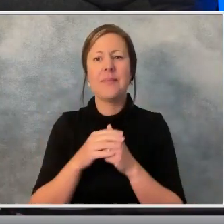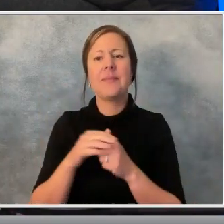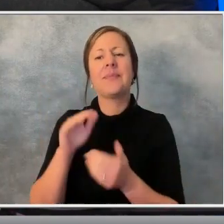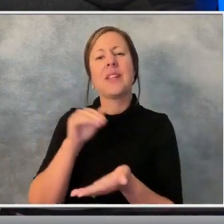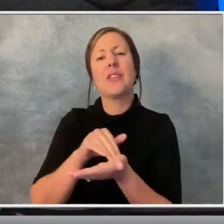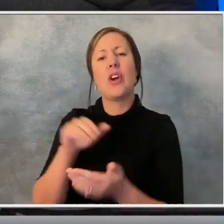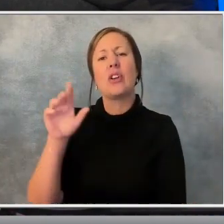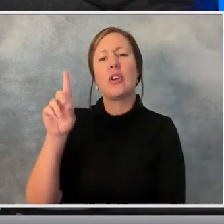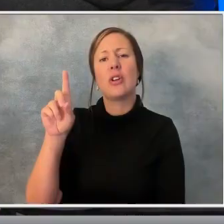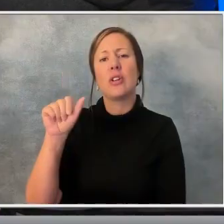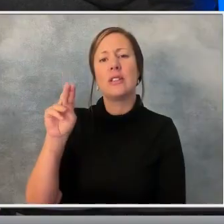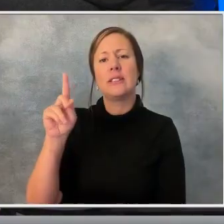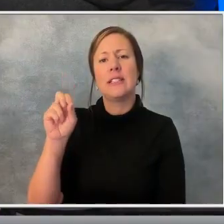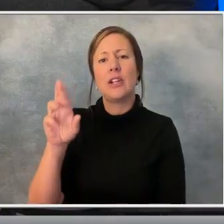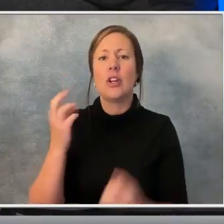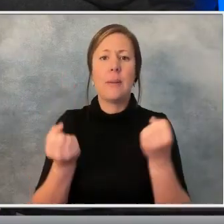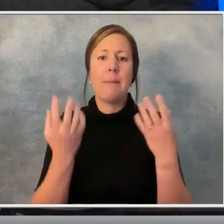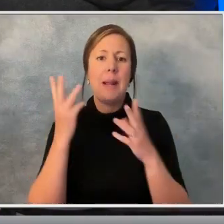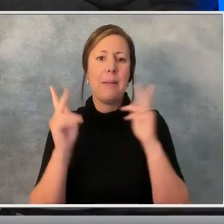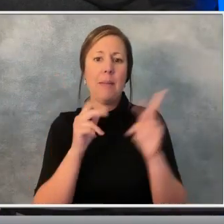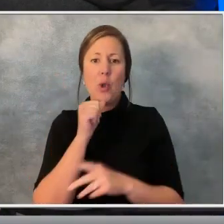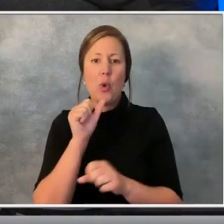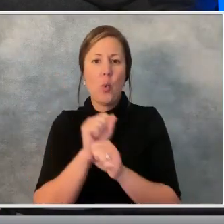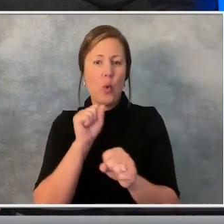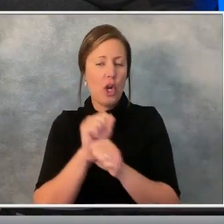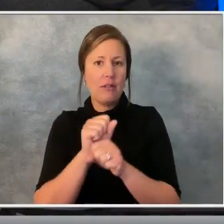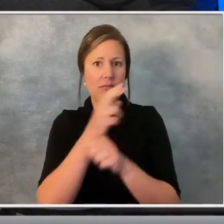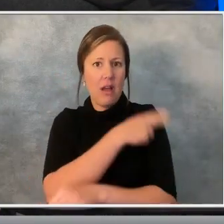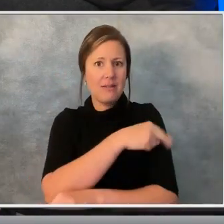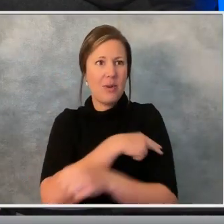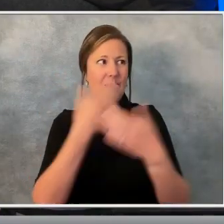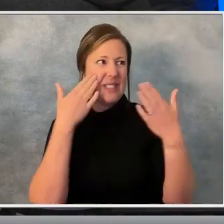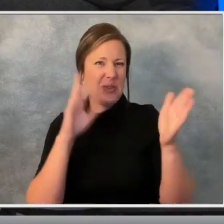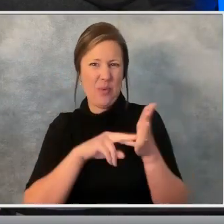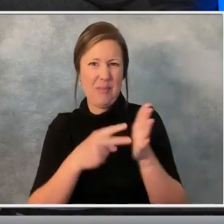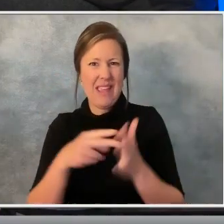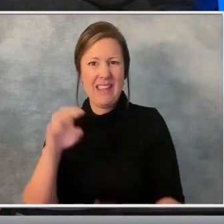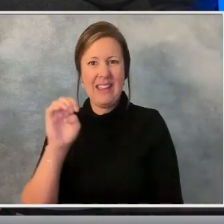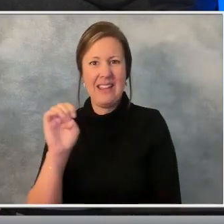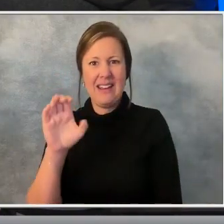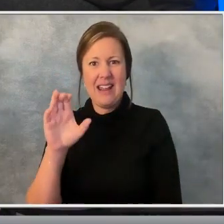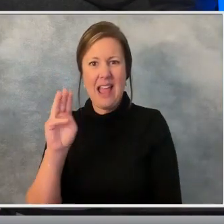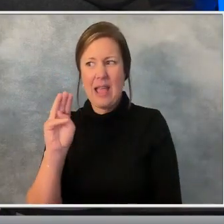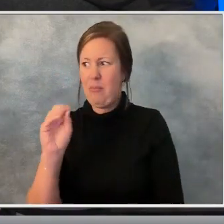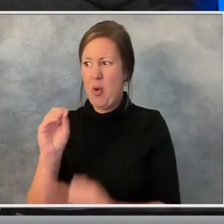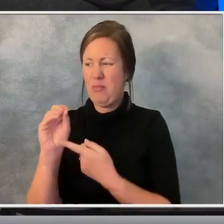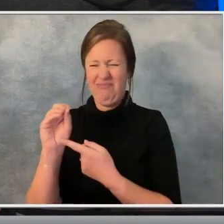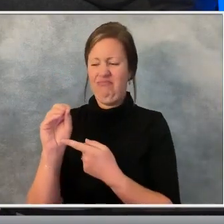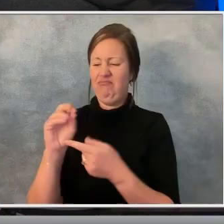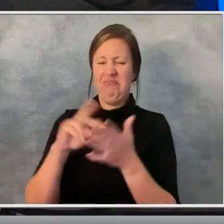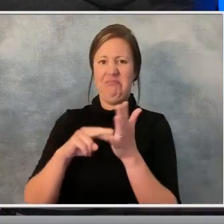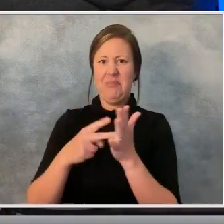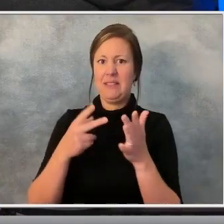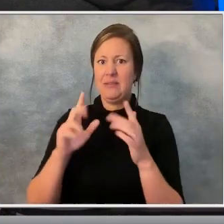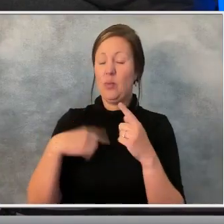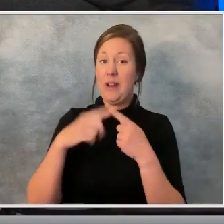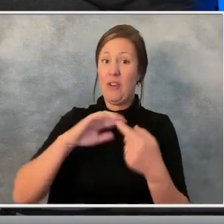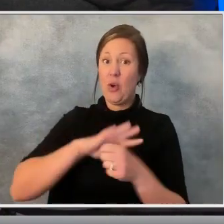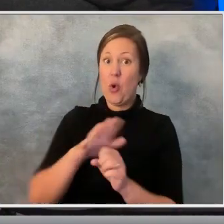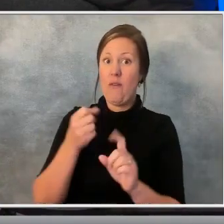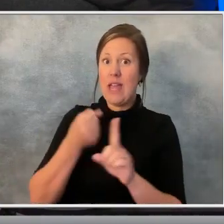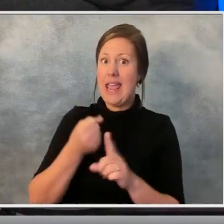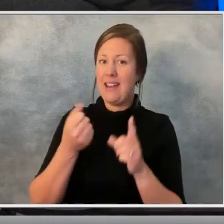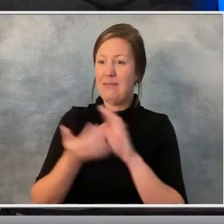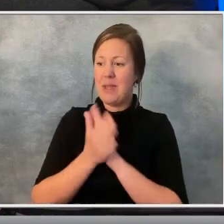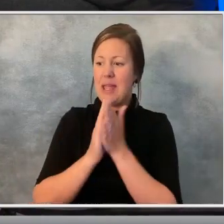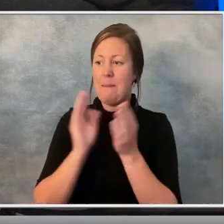work in a hospital had never heard of ECMO until the pandemic. Then that's all we heard about was ECMO machines keeping people alive. What do ECMO machines